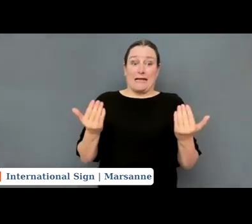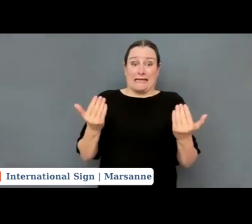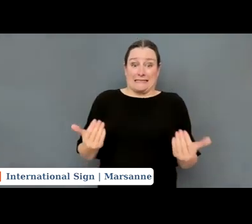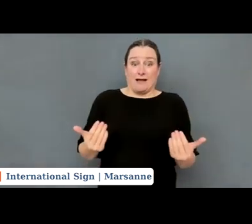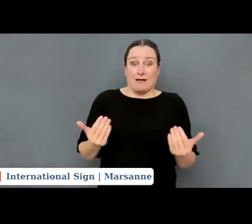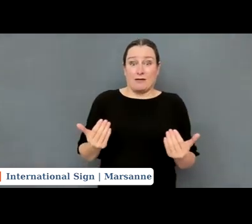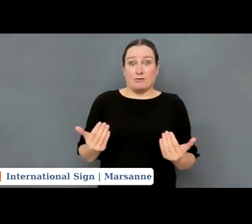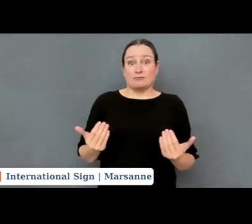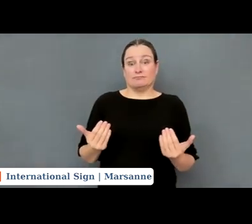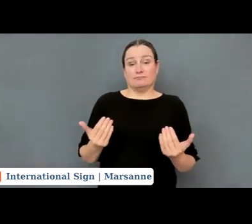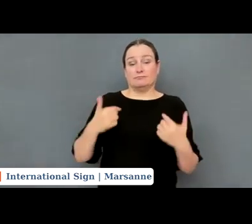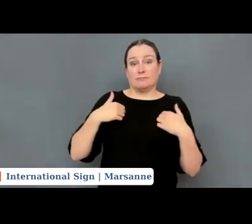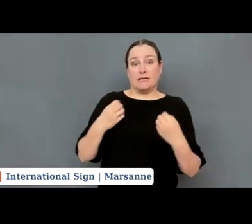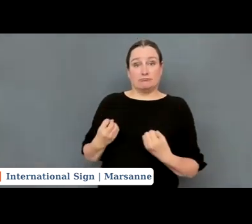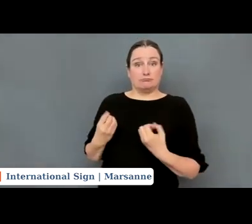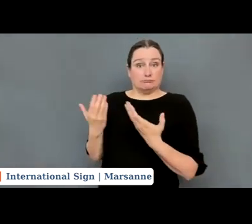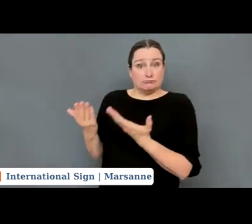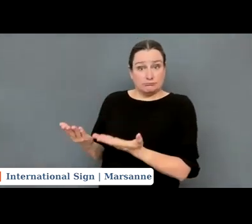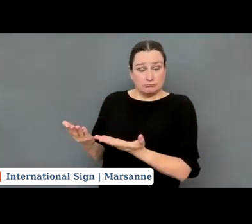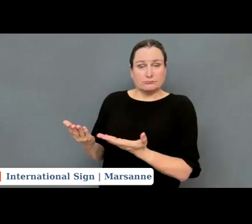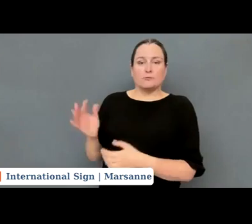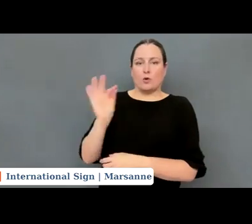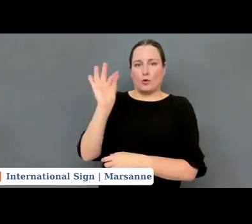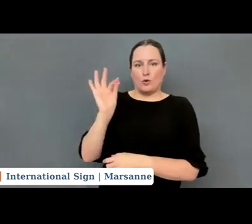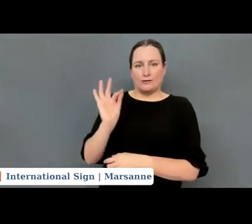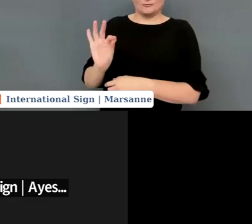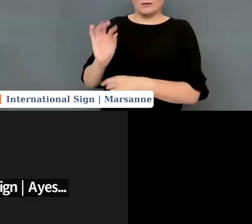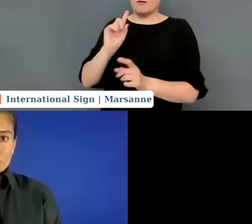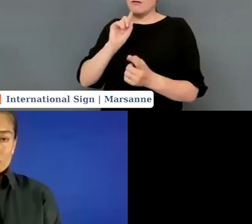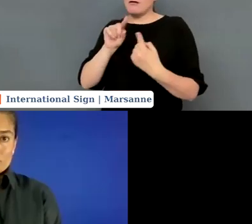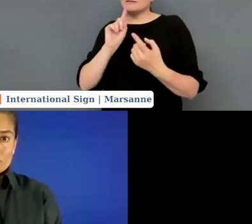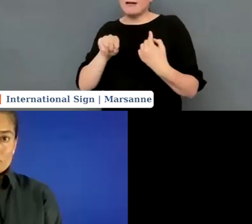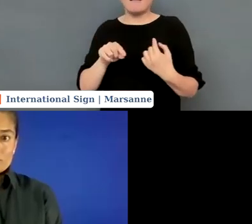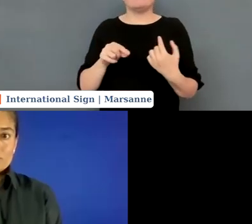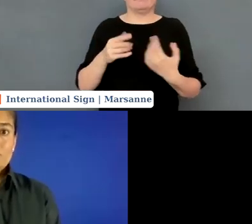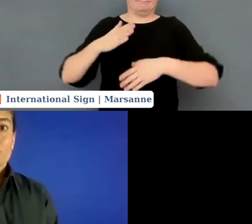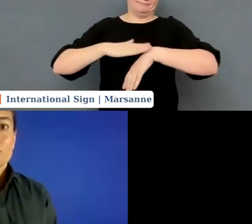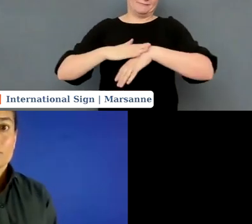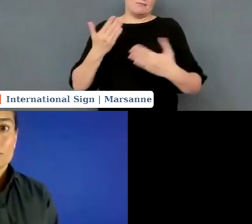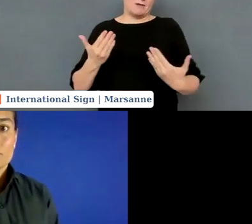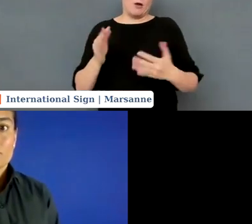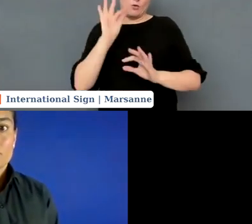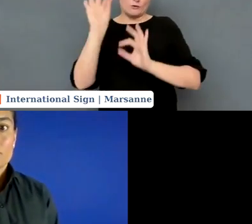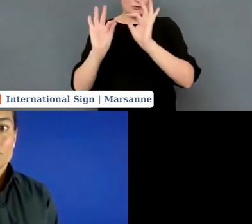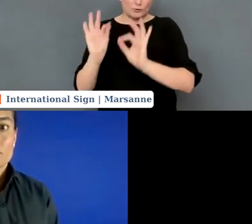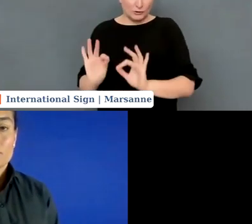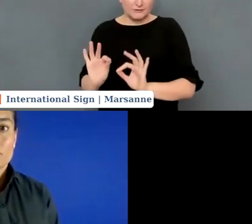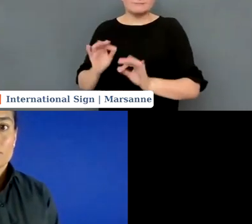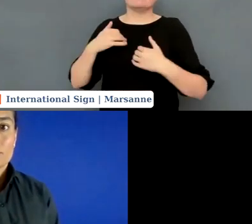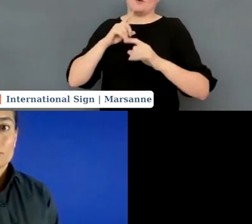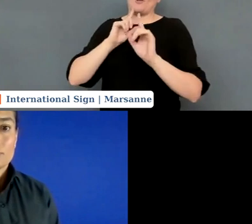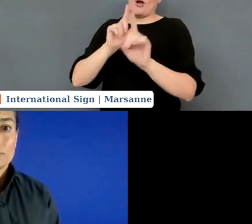to go to the Q&A and have the questions answered.